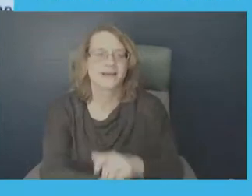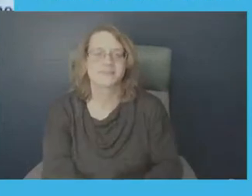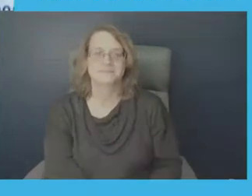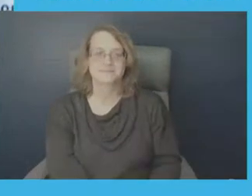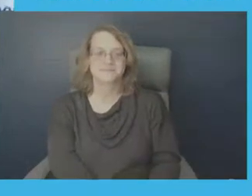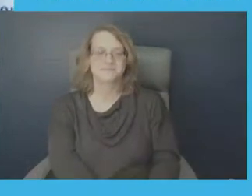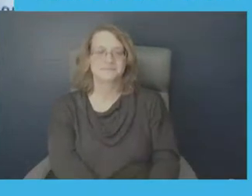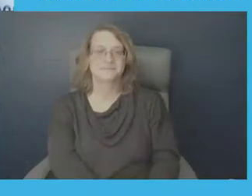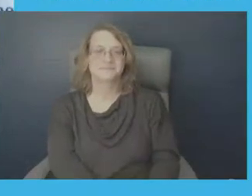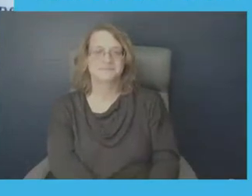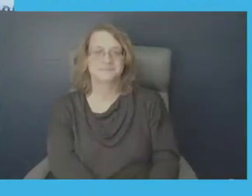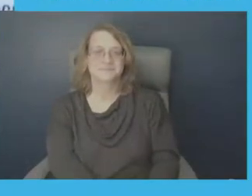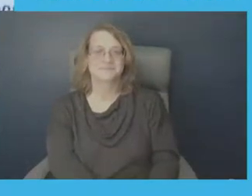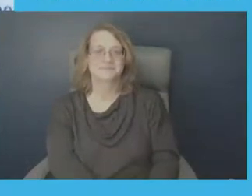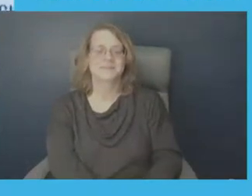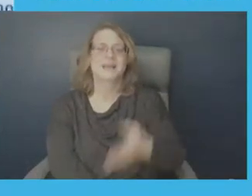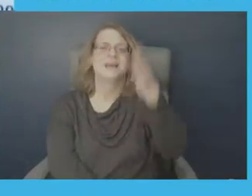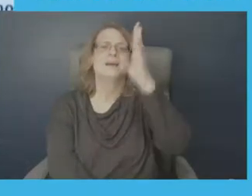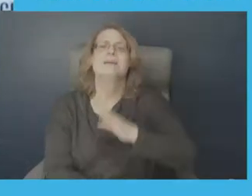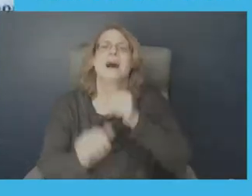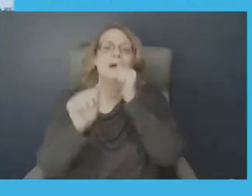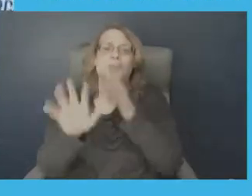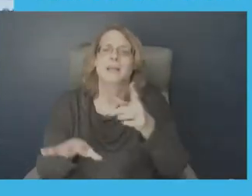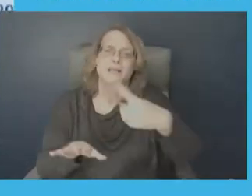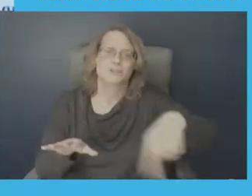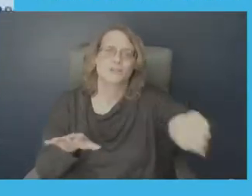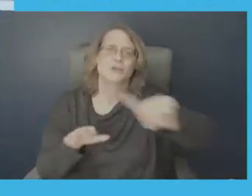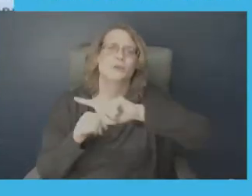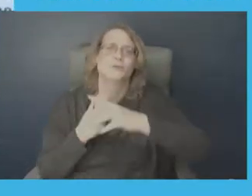Let's get this thing done one more time.